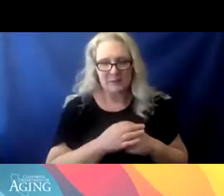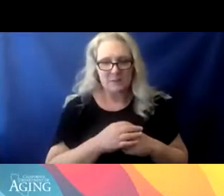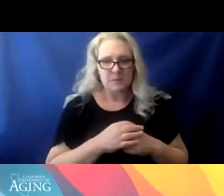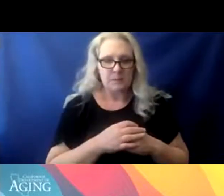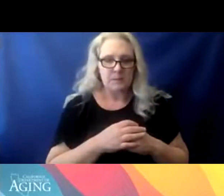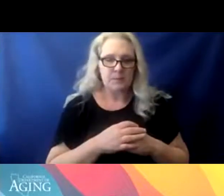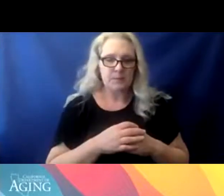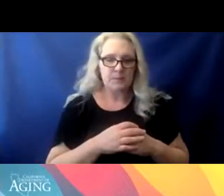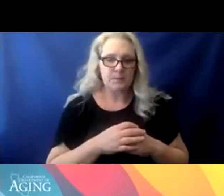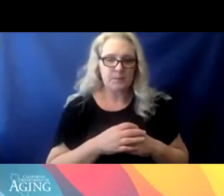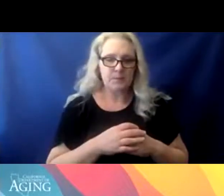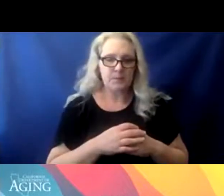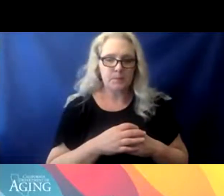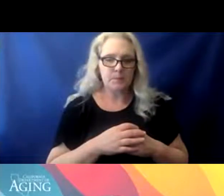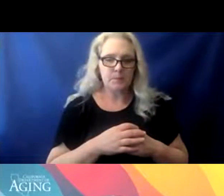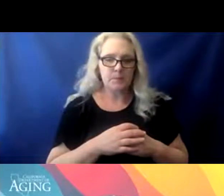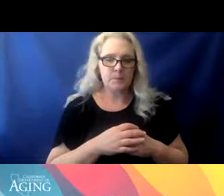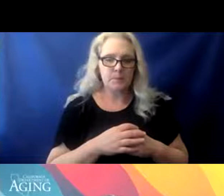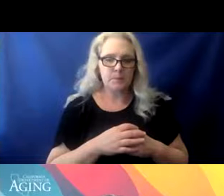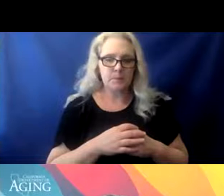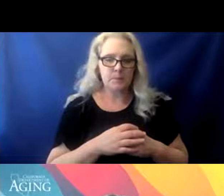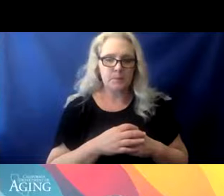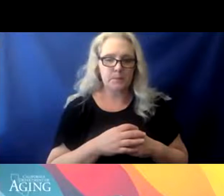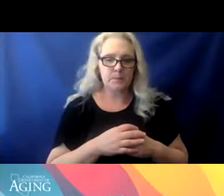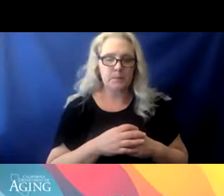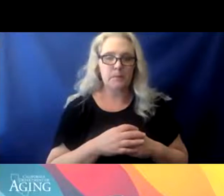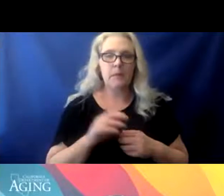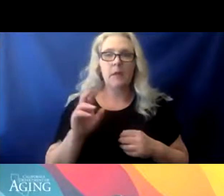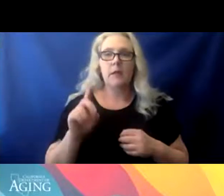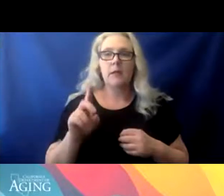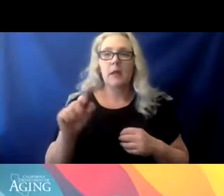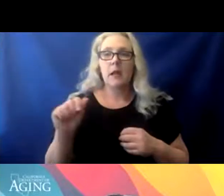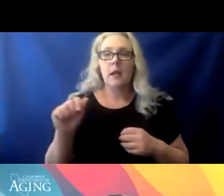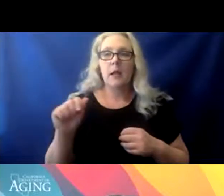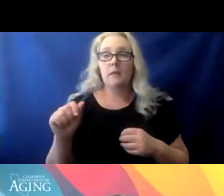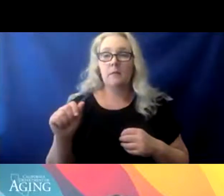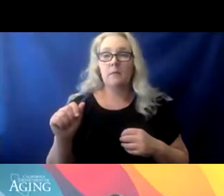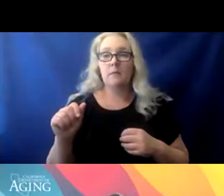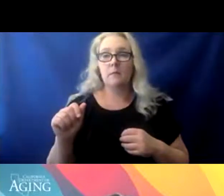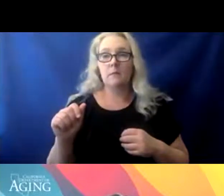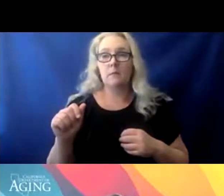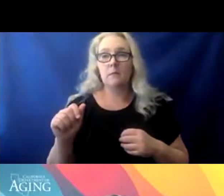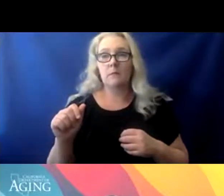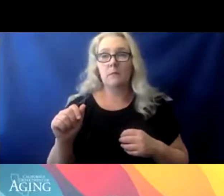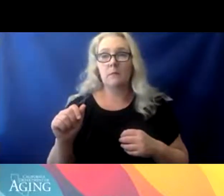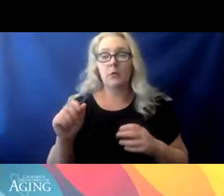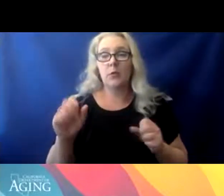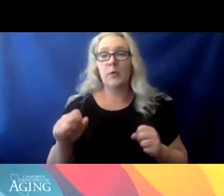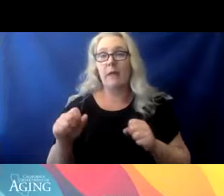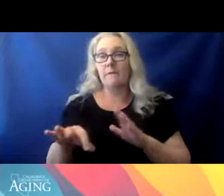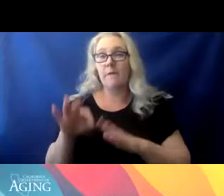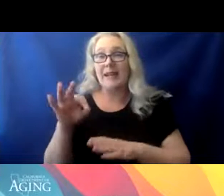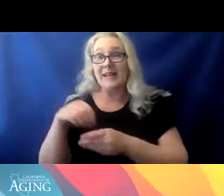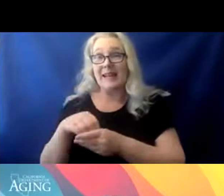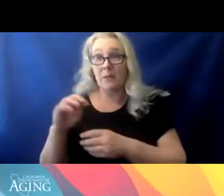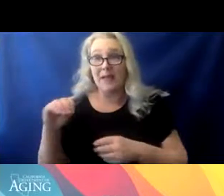plan. And so the data dashboard is accessible directly through the master plan itself. You can